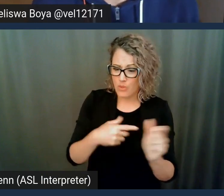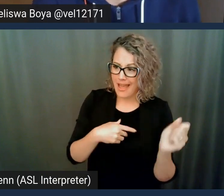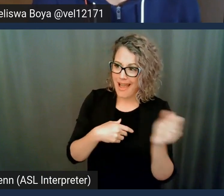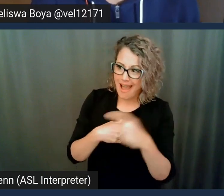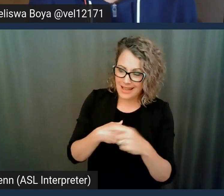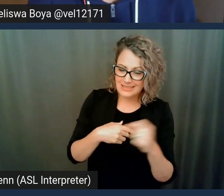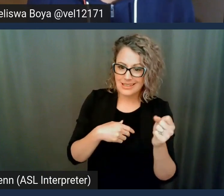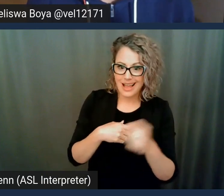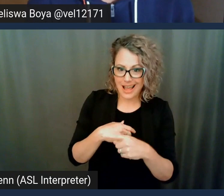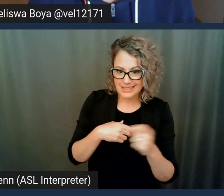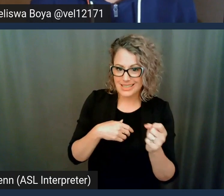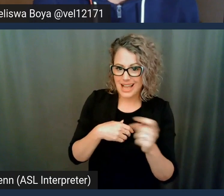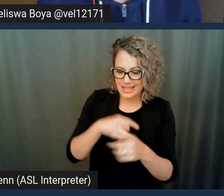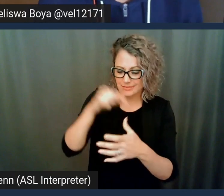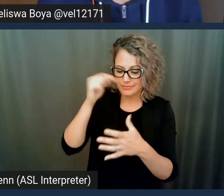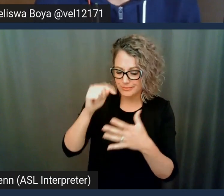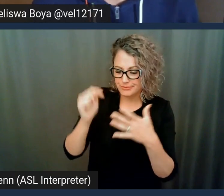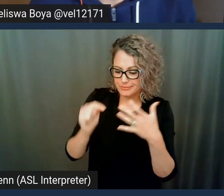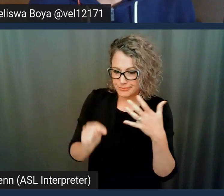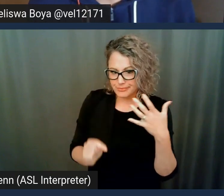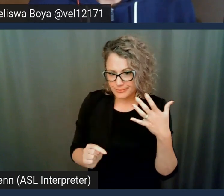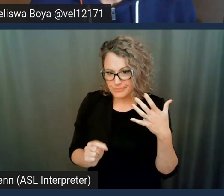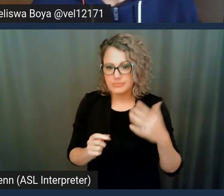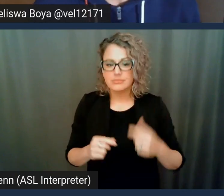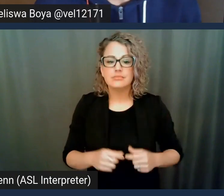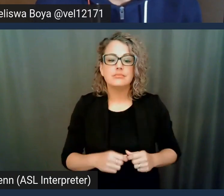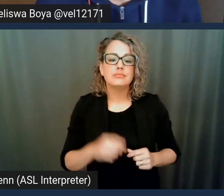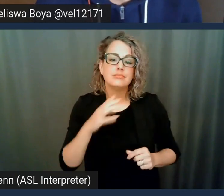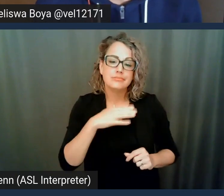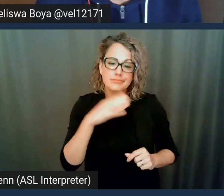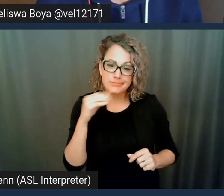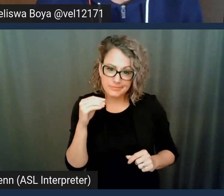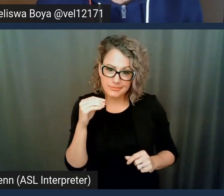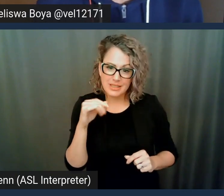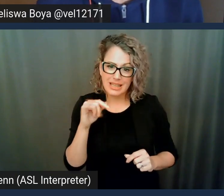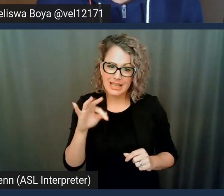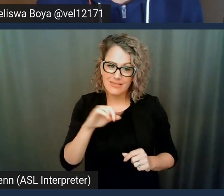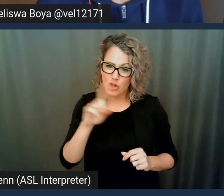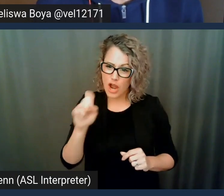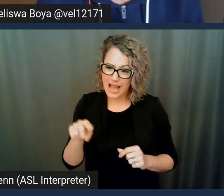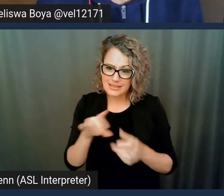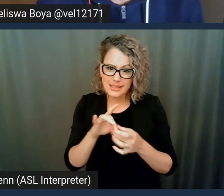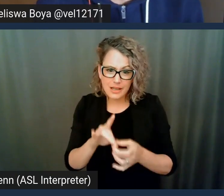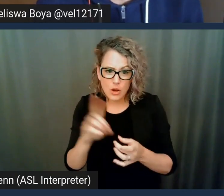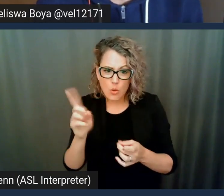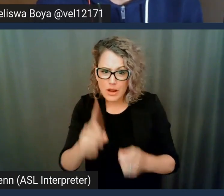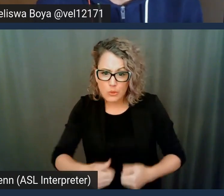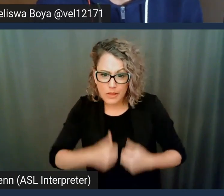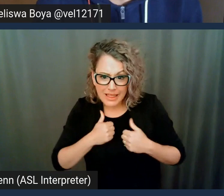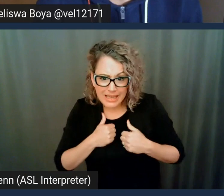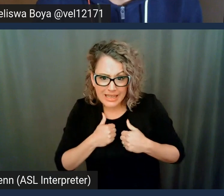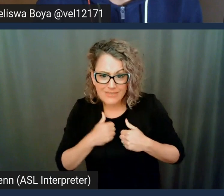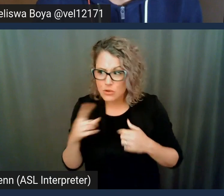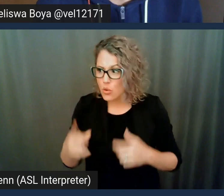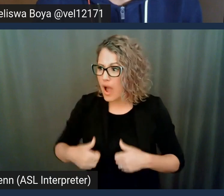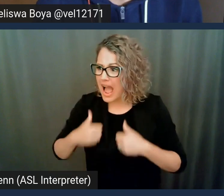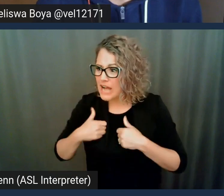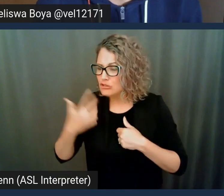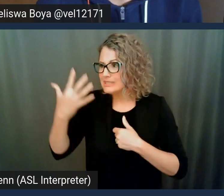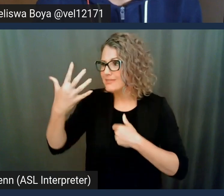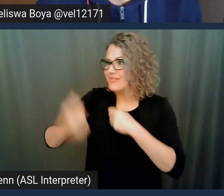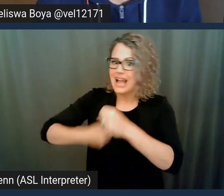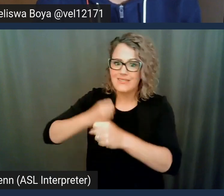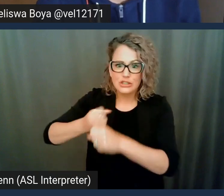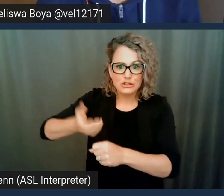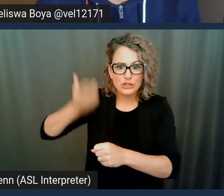personal credentials, and things like, and if you're asking about like where you lived or what your address was 5 years ago,